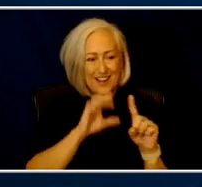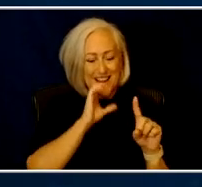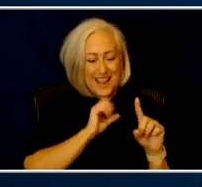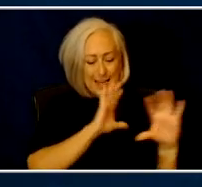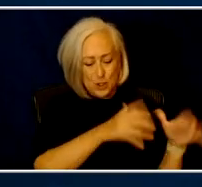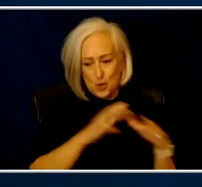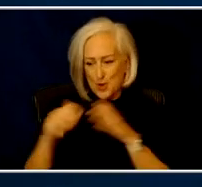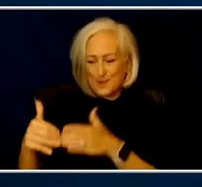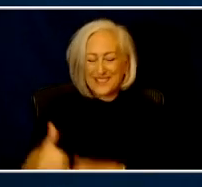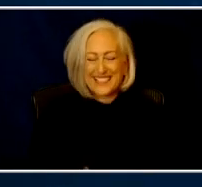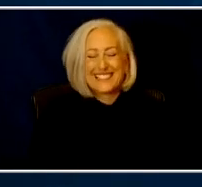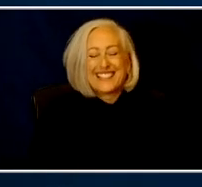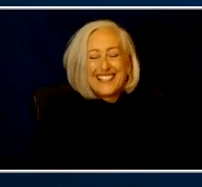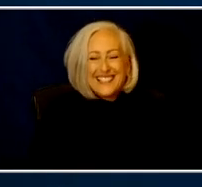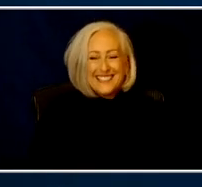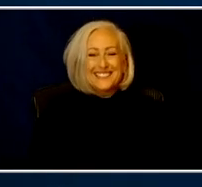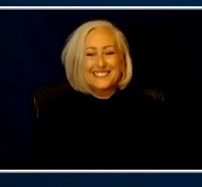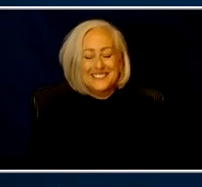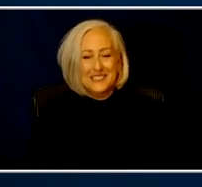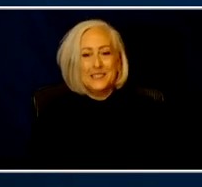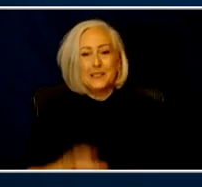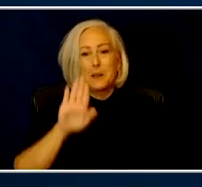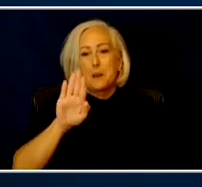so when we say booster, you mean the